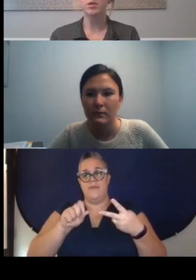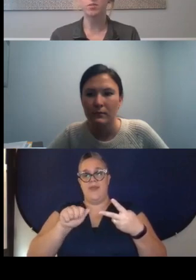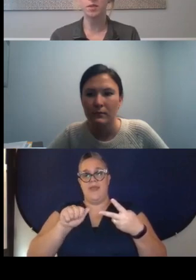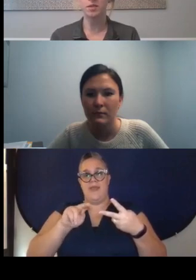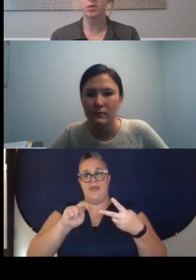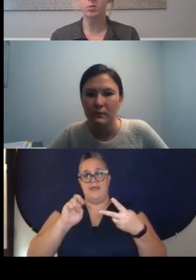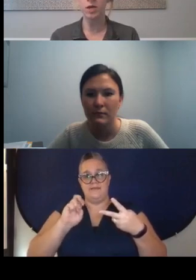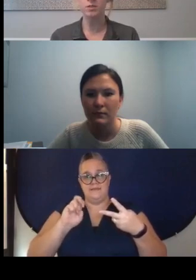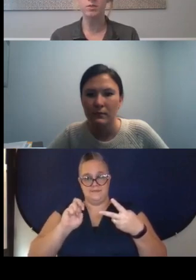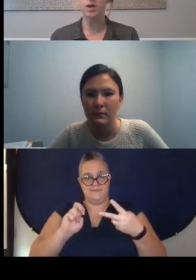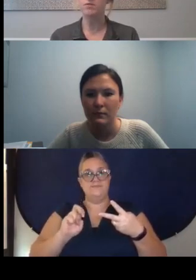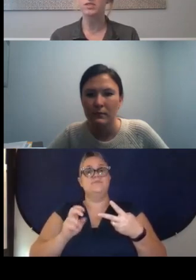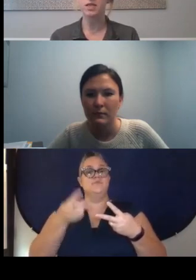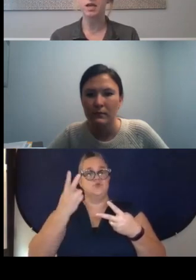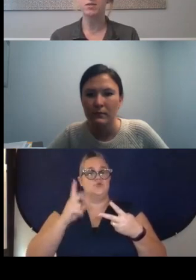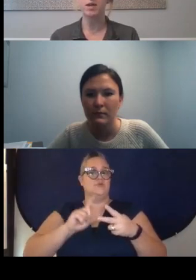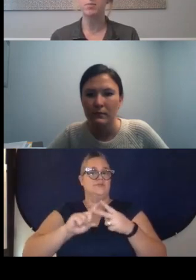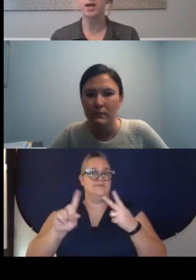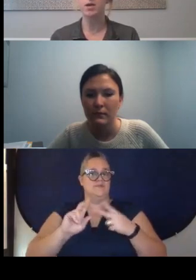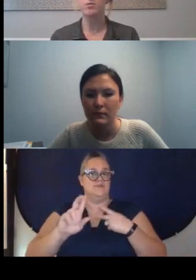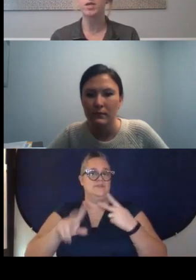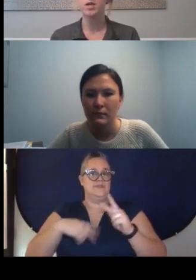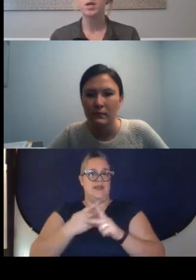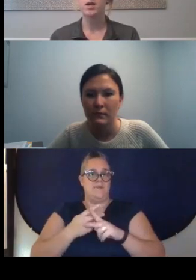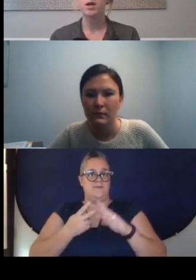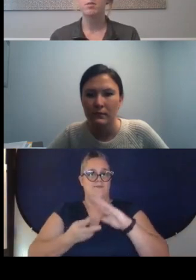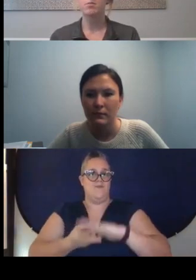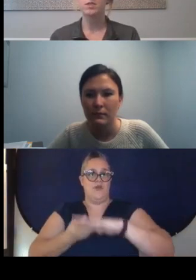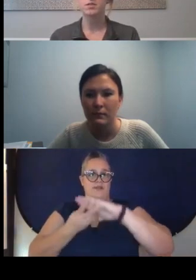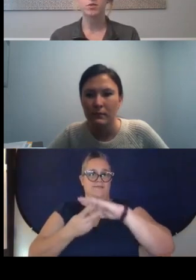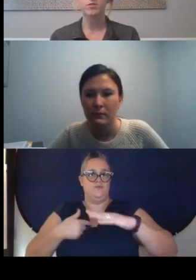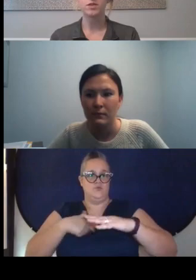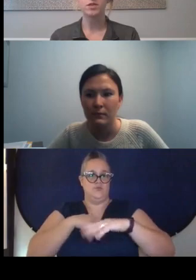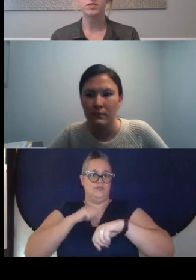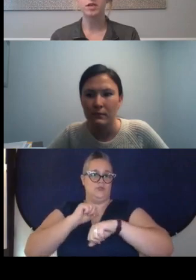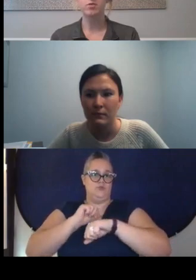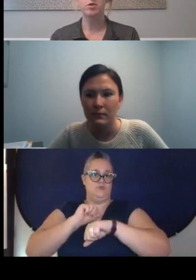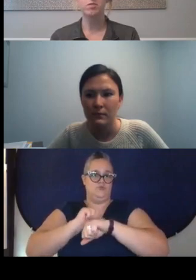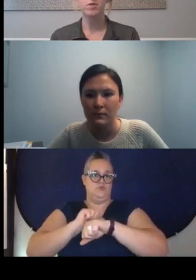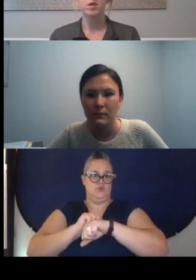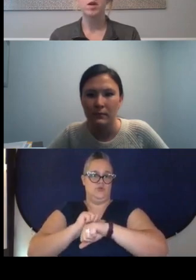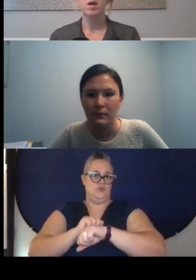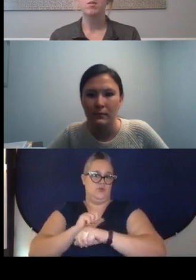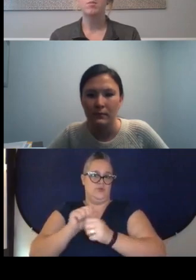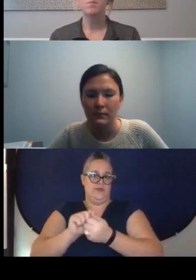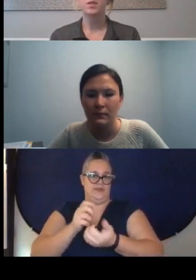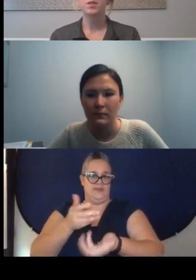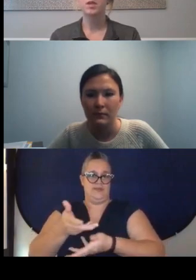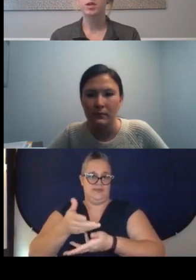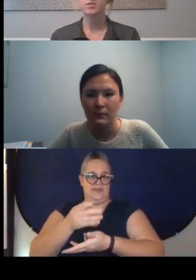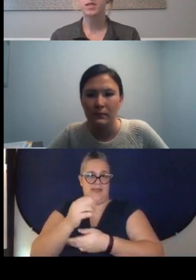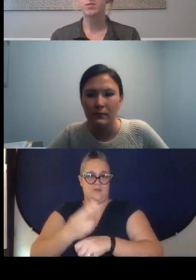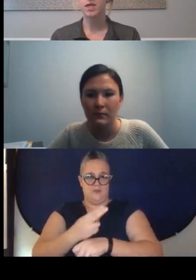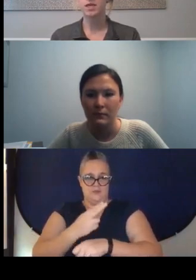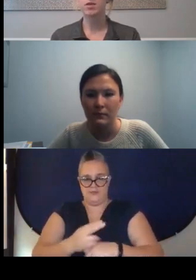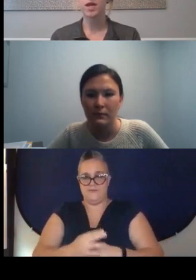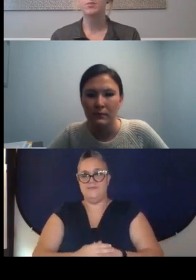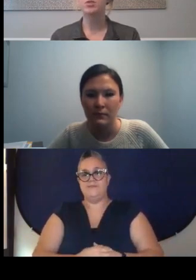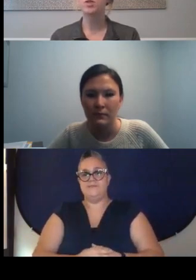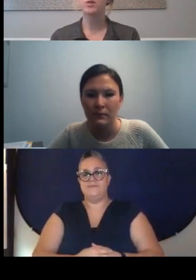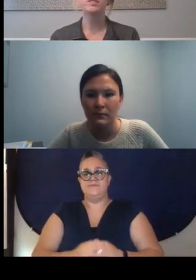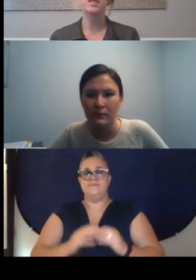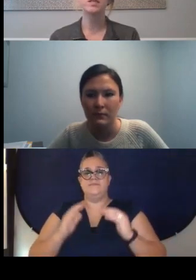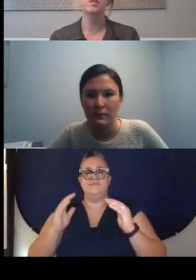forklifts and equipment that we work on. So obviously having that background is very desirable. Here comes that